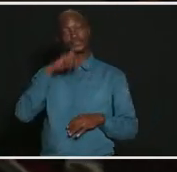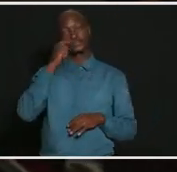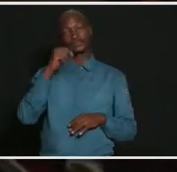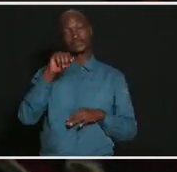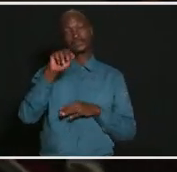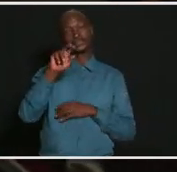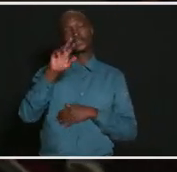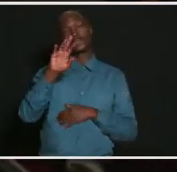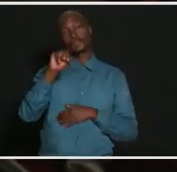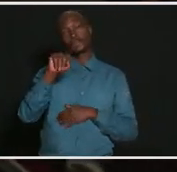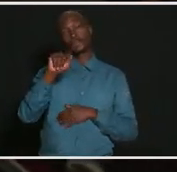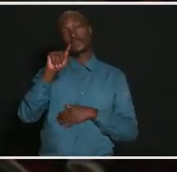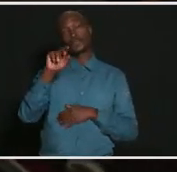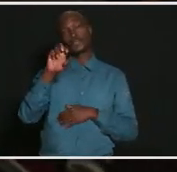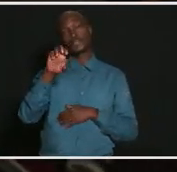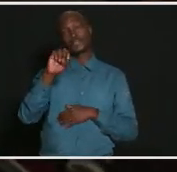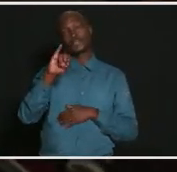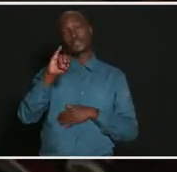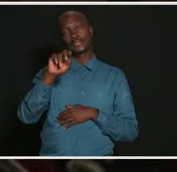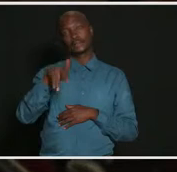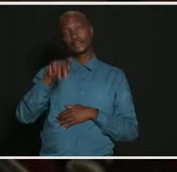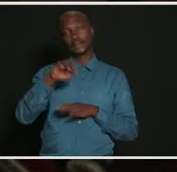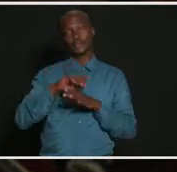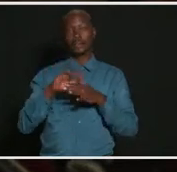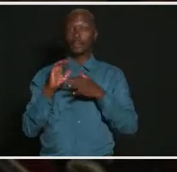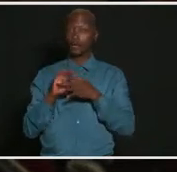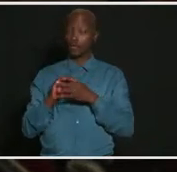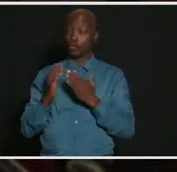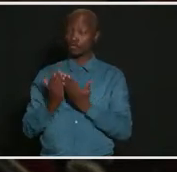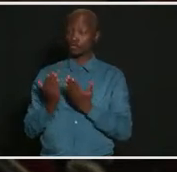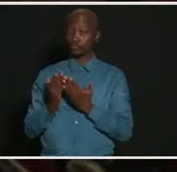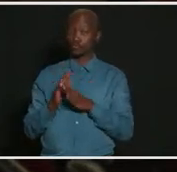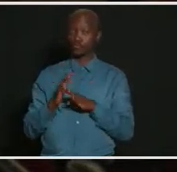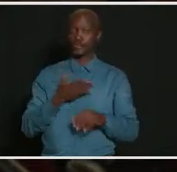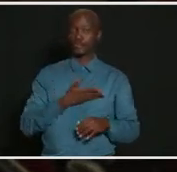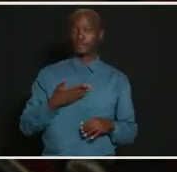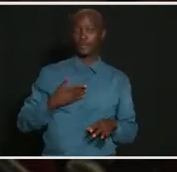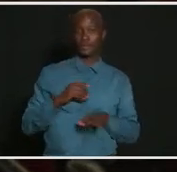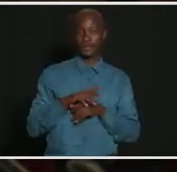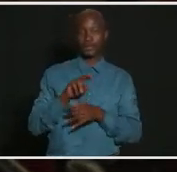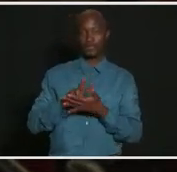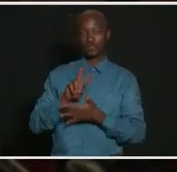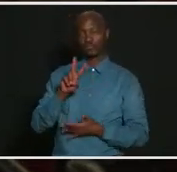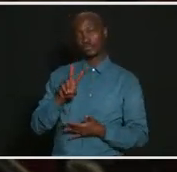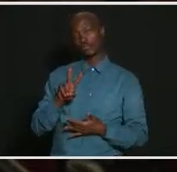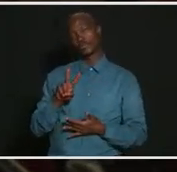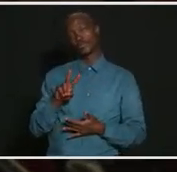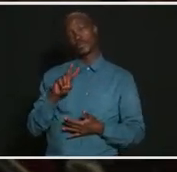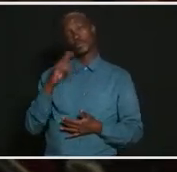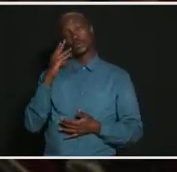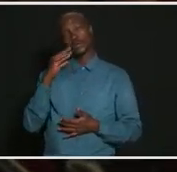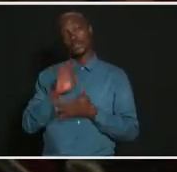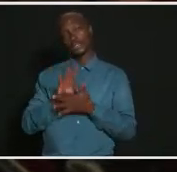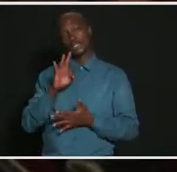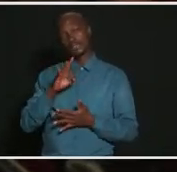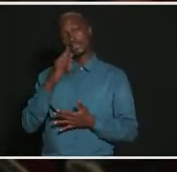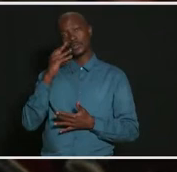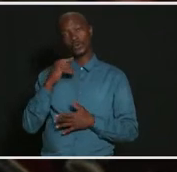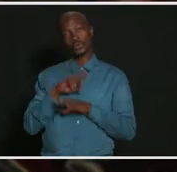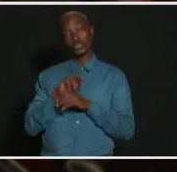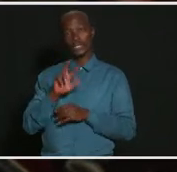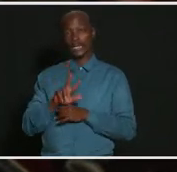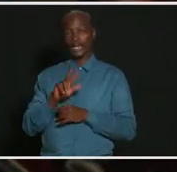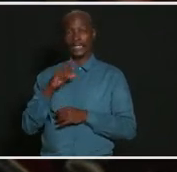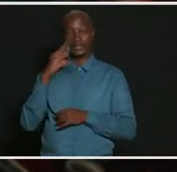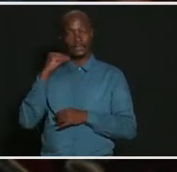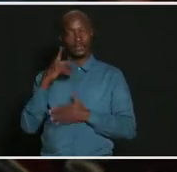is and I'm a homeschooling mother of a 12-year a 13 year old and an